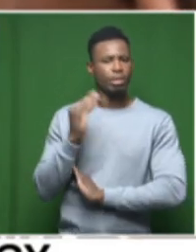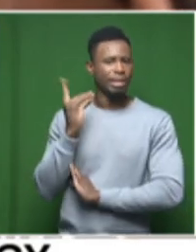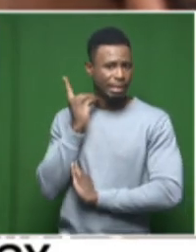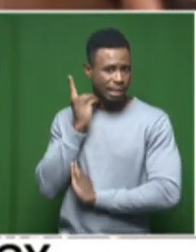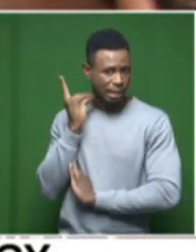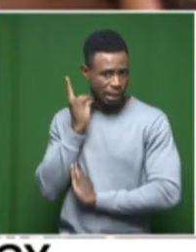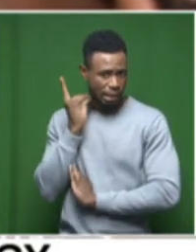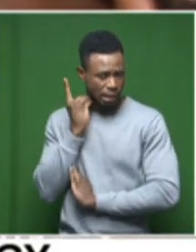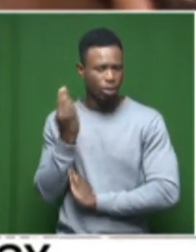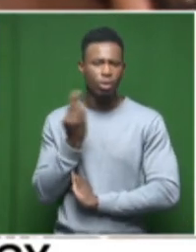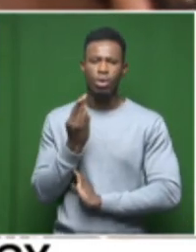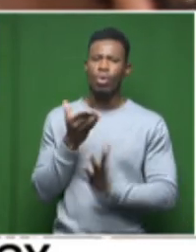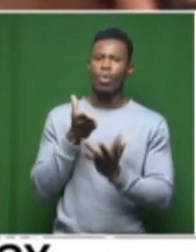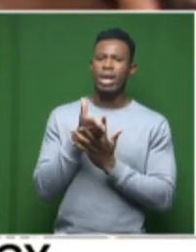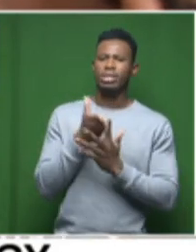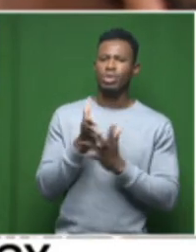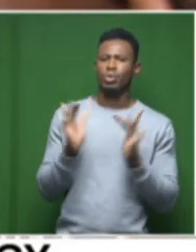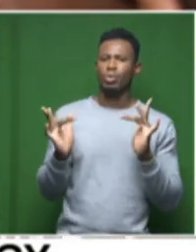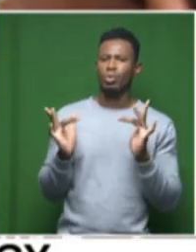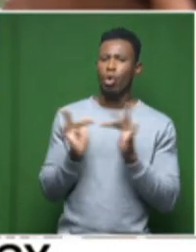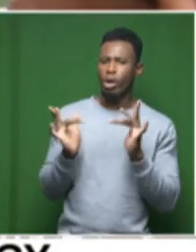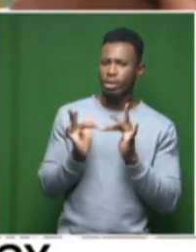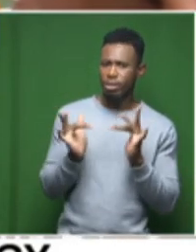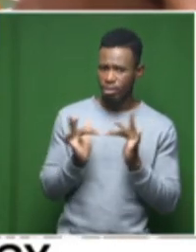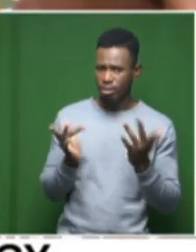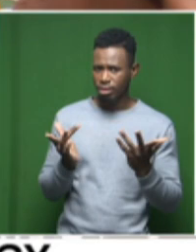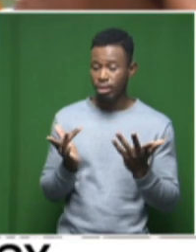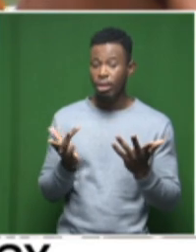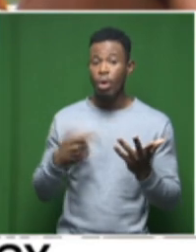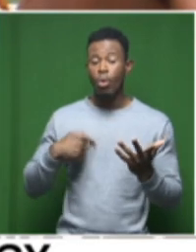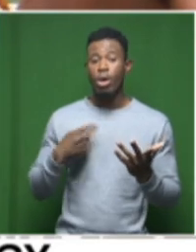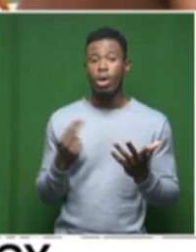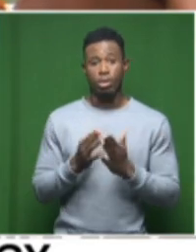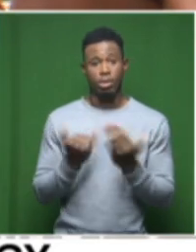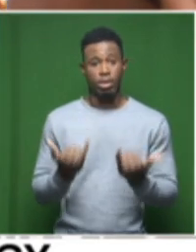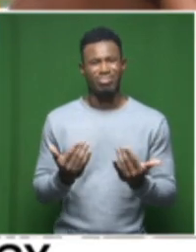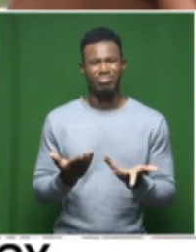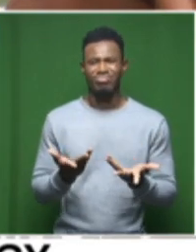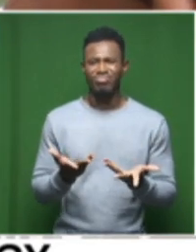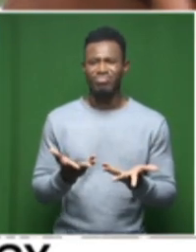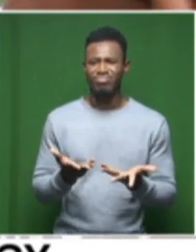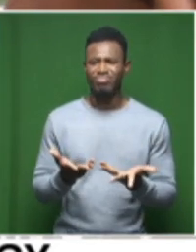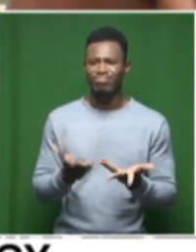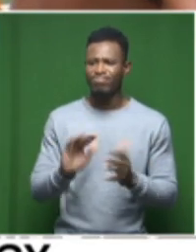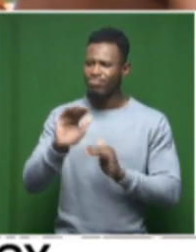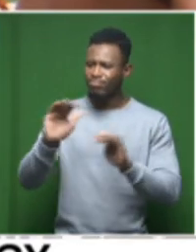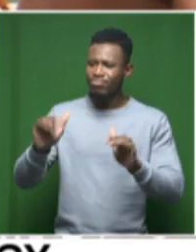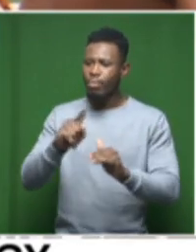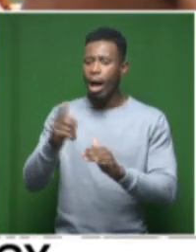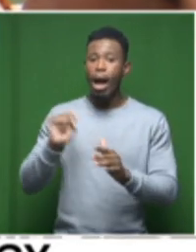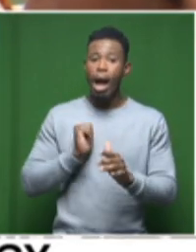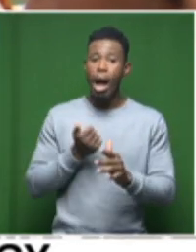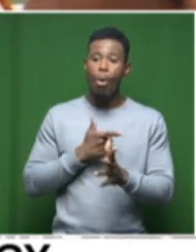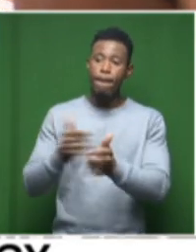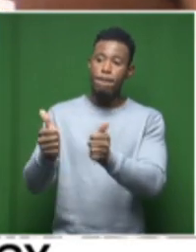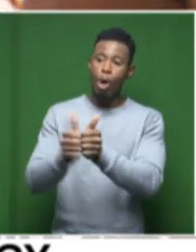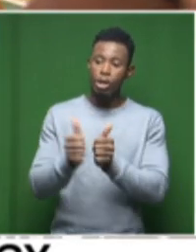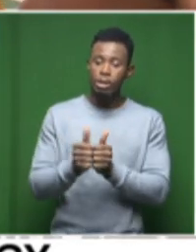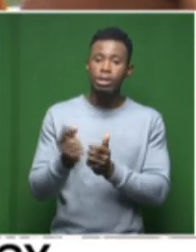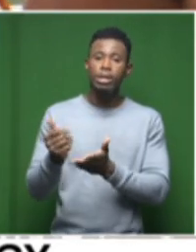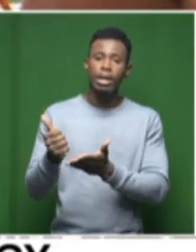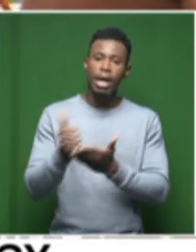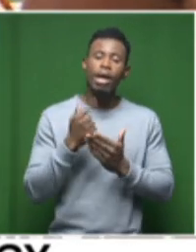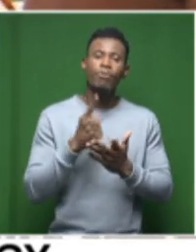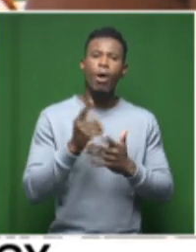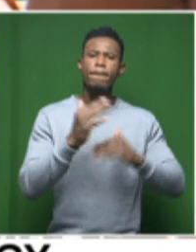some connectivity. And of course, we're calling upon our partners to deal with the infrastructure